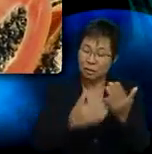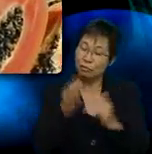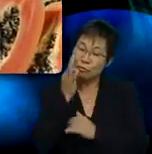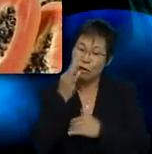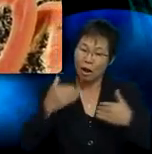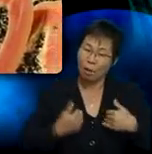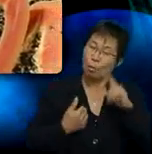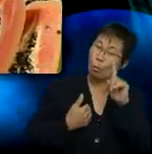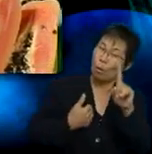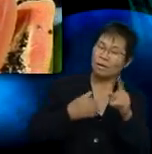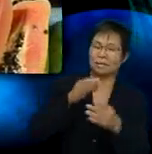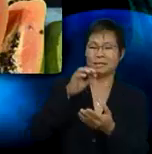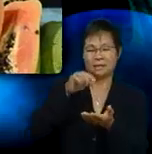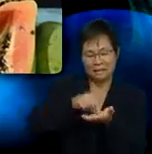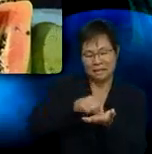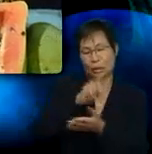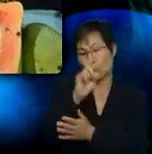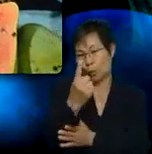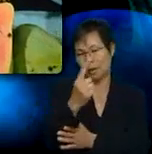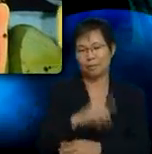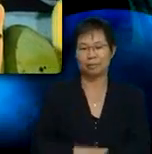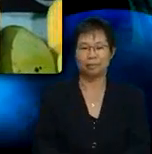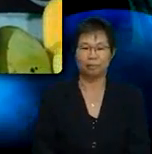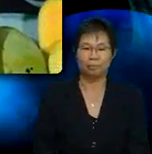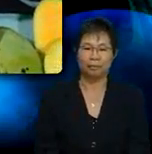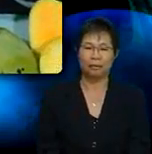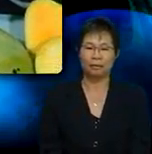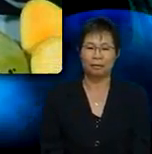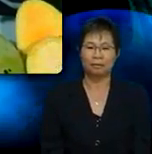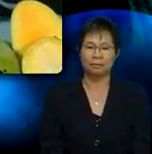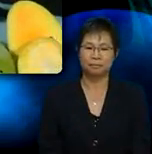Some fruits have one seed only.